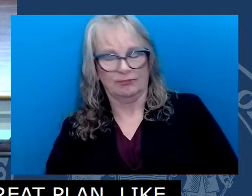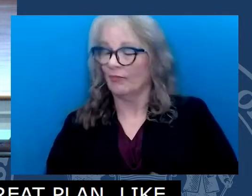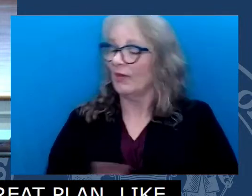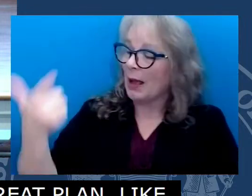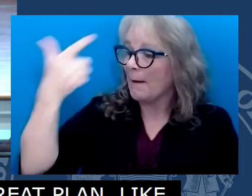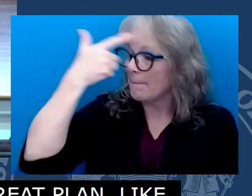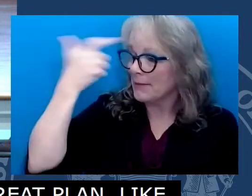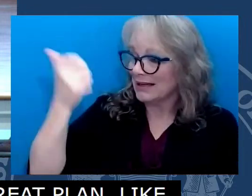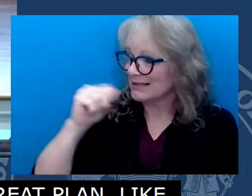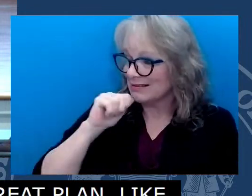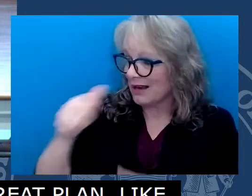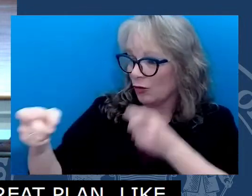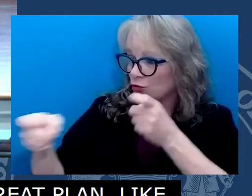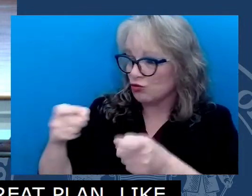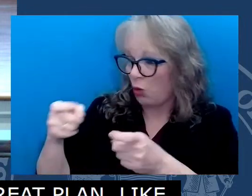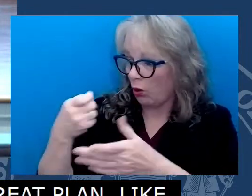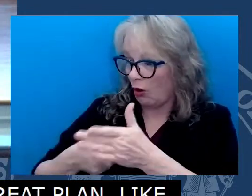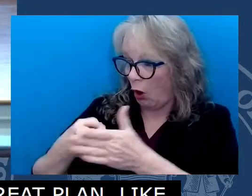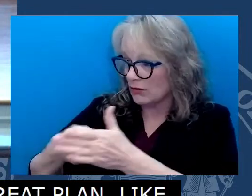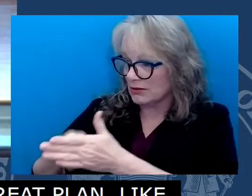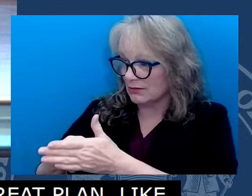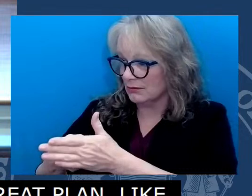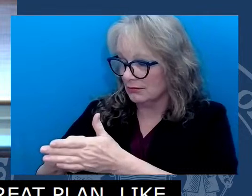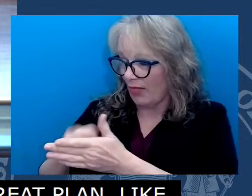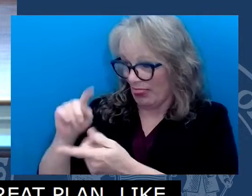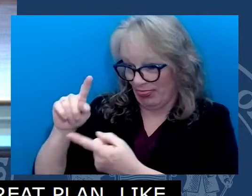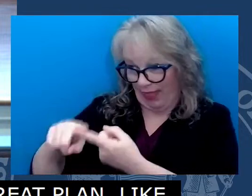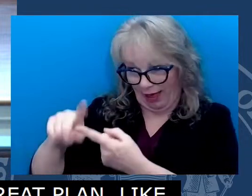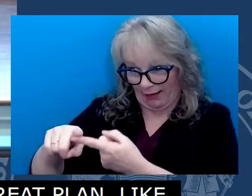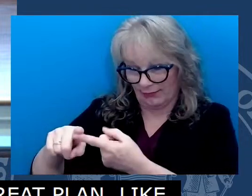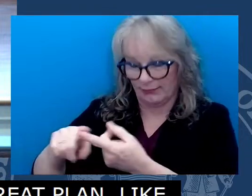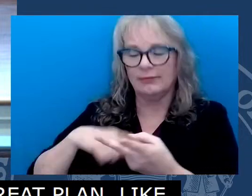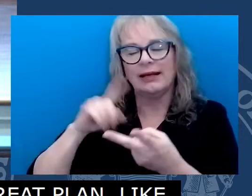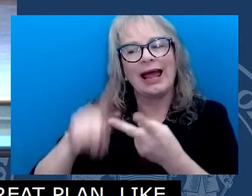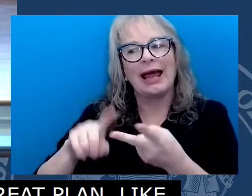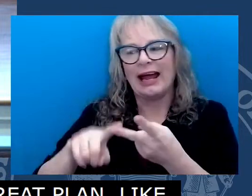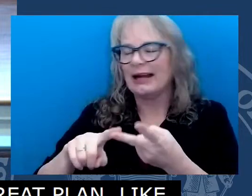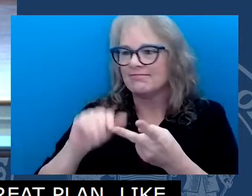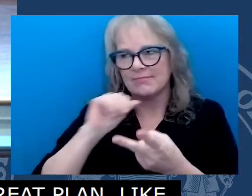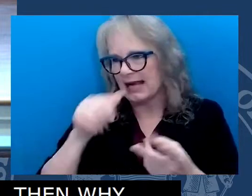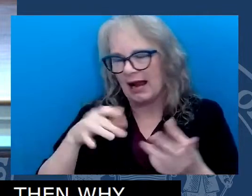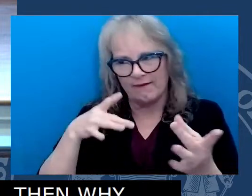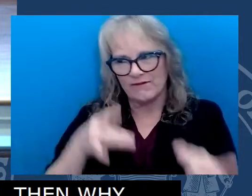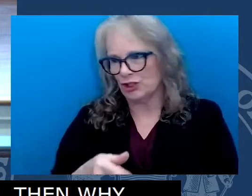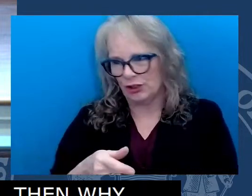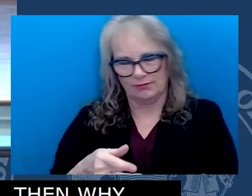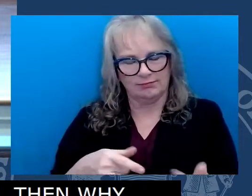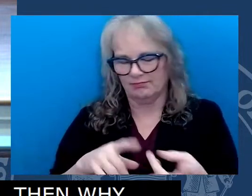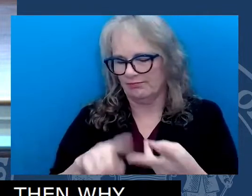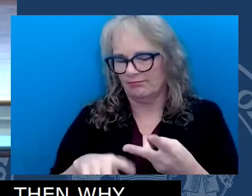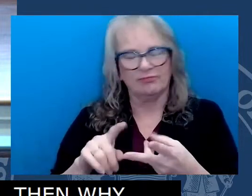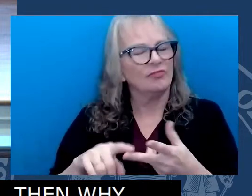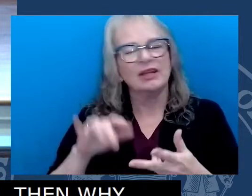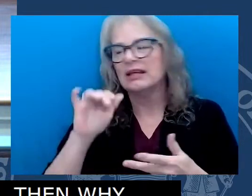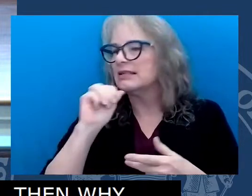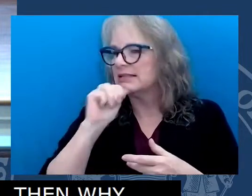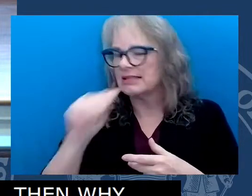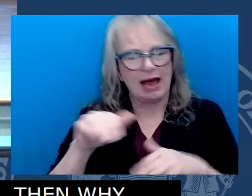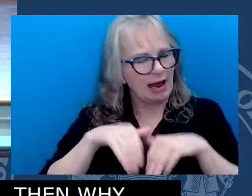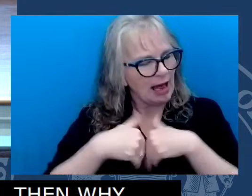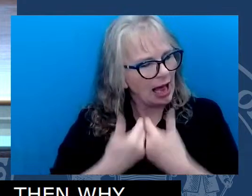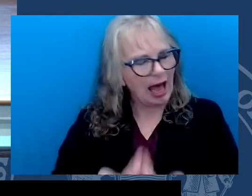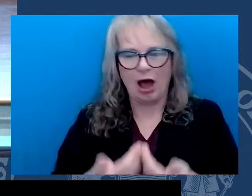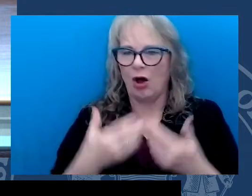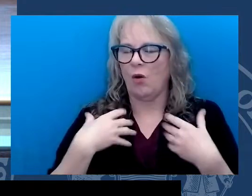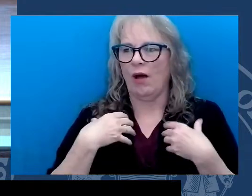like we need to do. It's that, and it's very inefficient, and it's not the way healthcare is delivered to